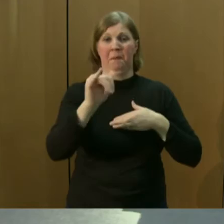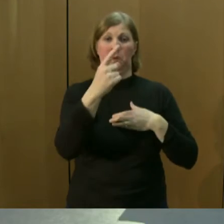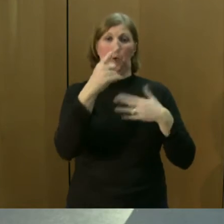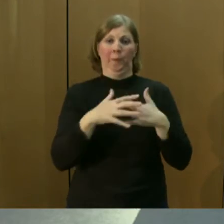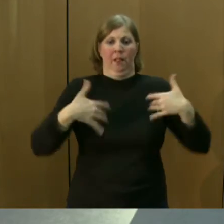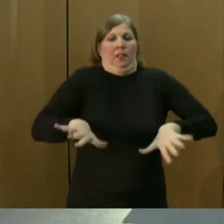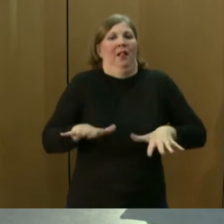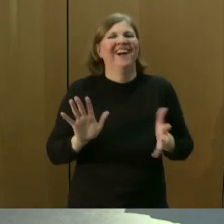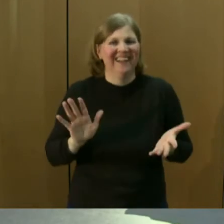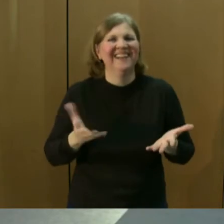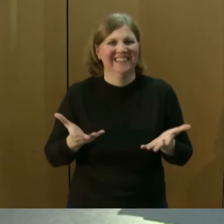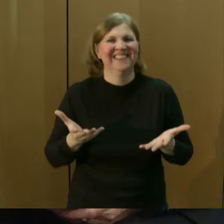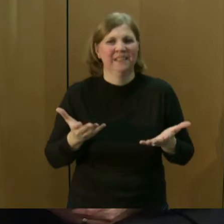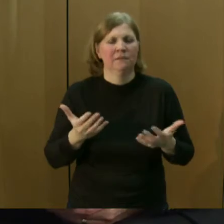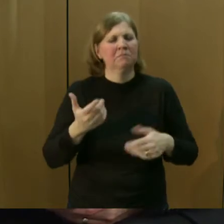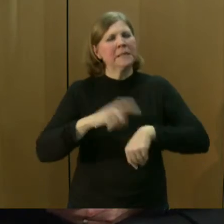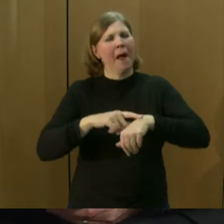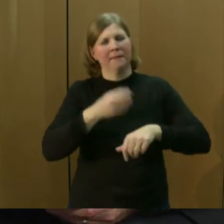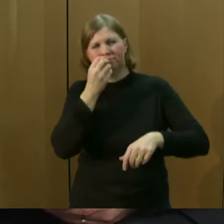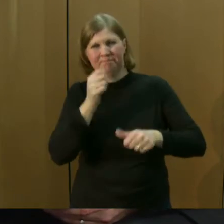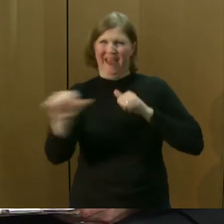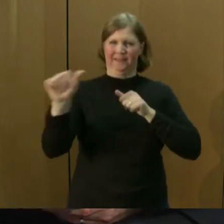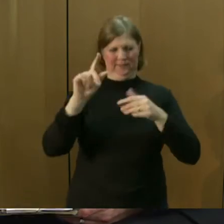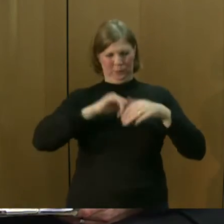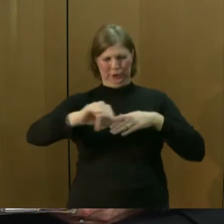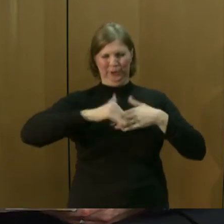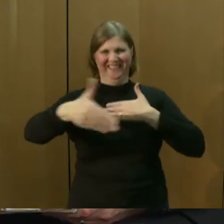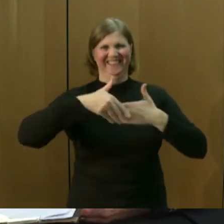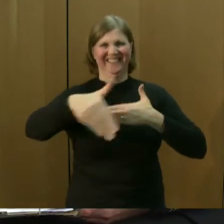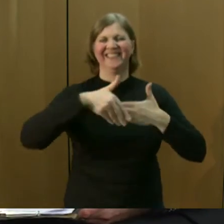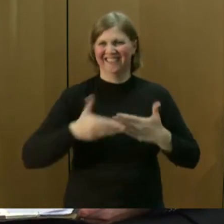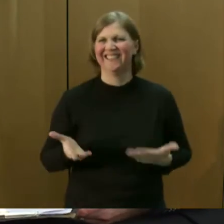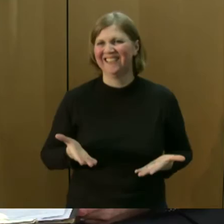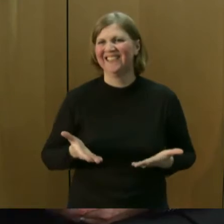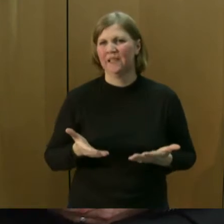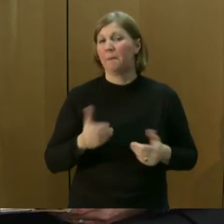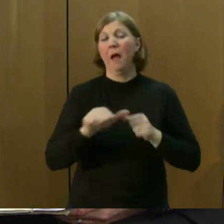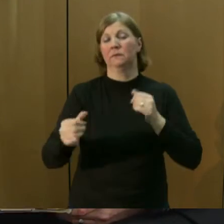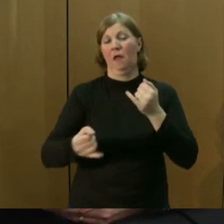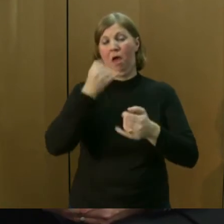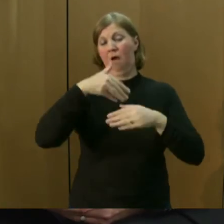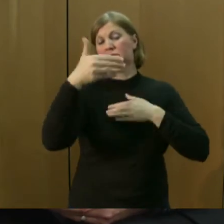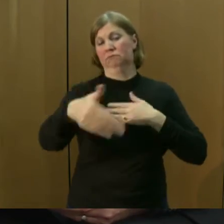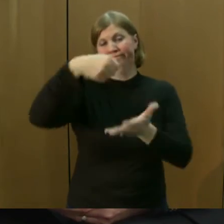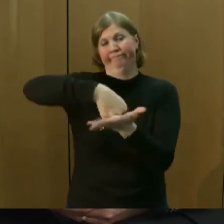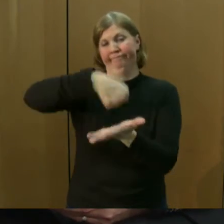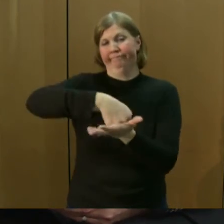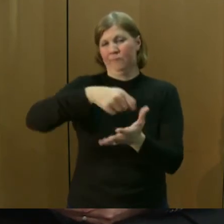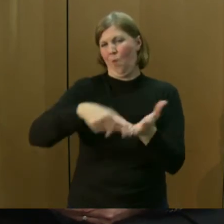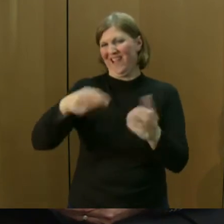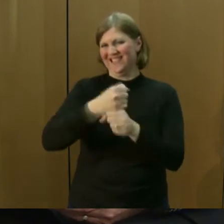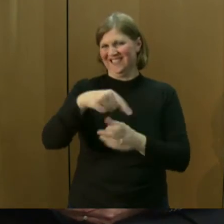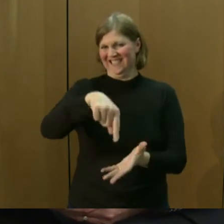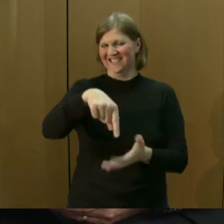time, because that's when all the promoters come. That's when there's been a great build-up. I would say that's the most exciting time to be at the festival, and you can come in all peppy and